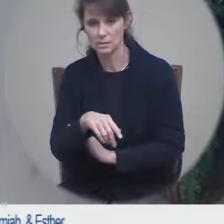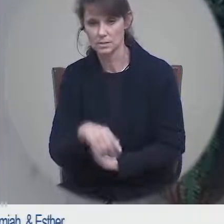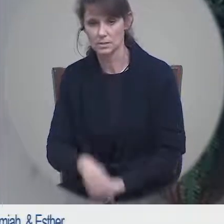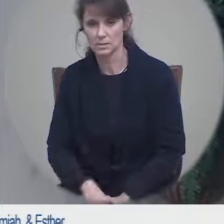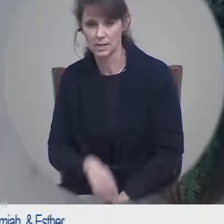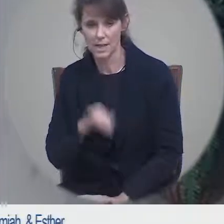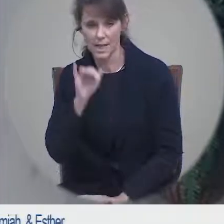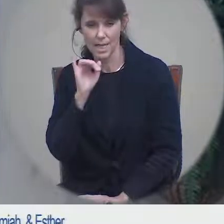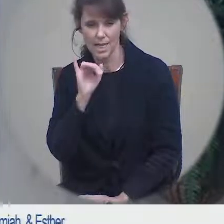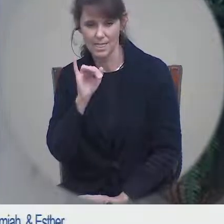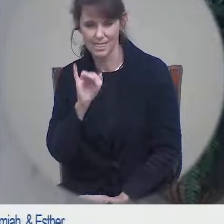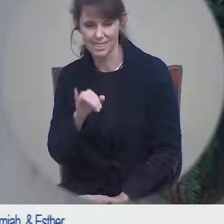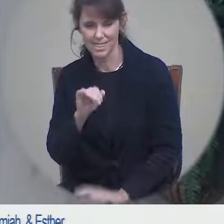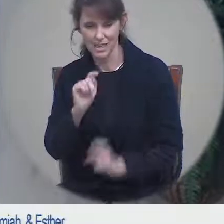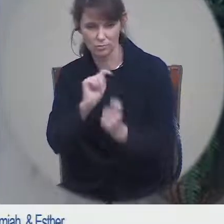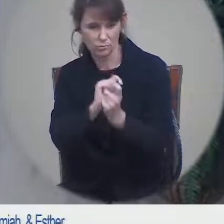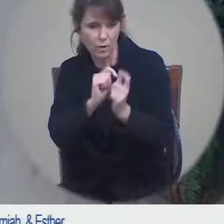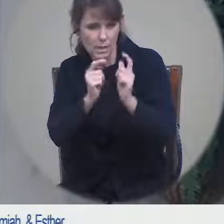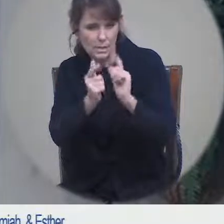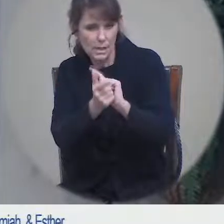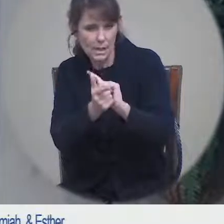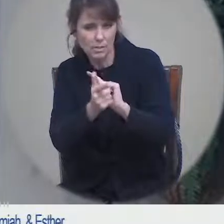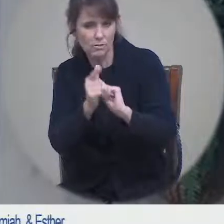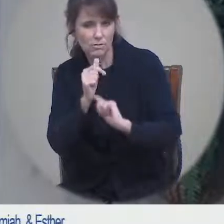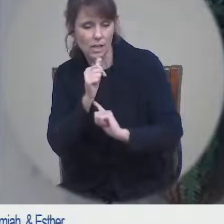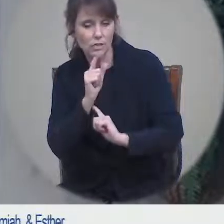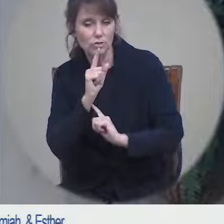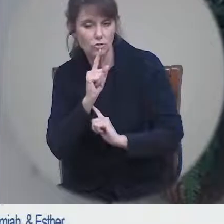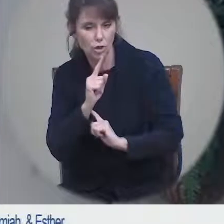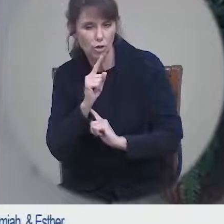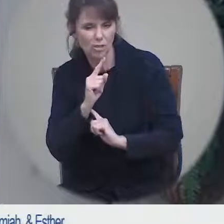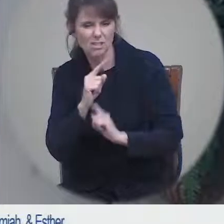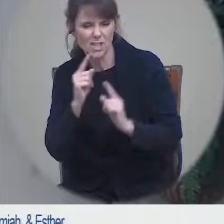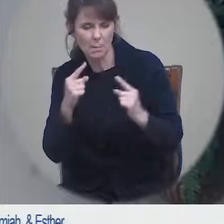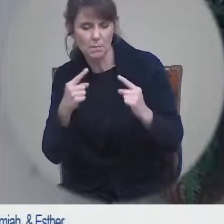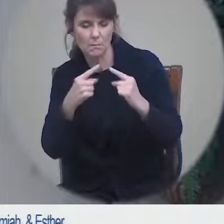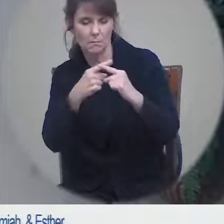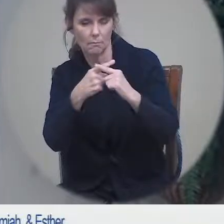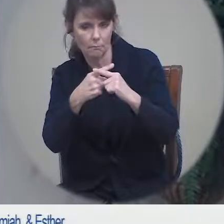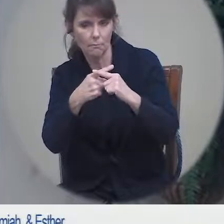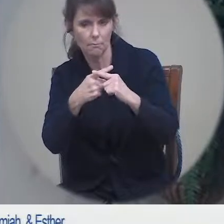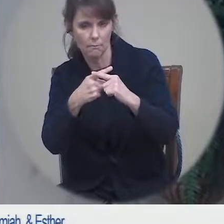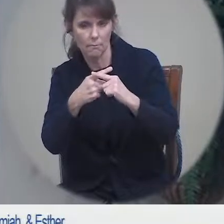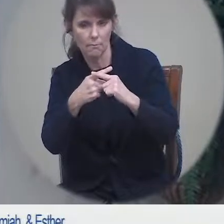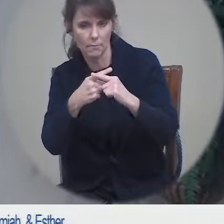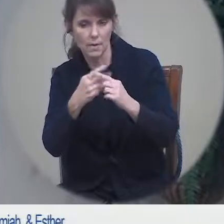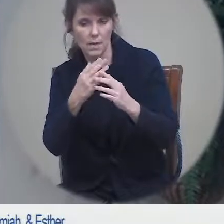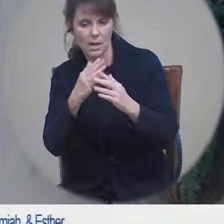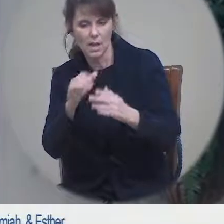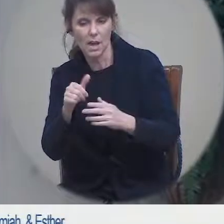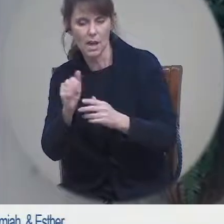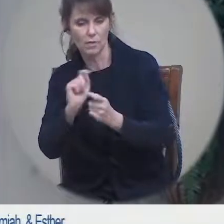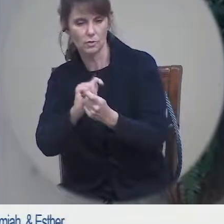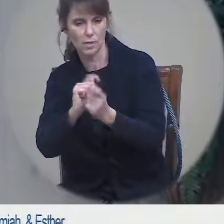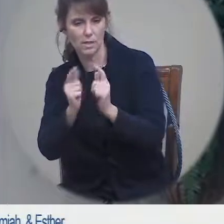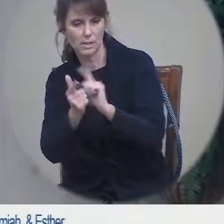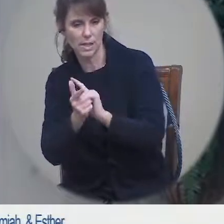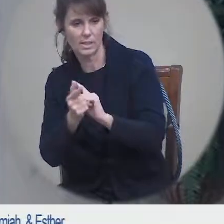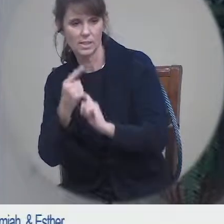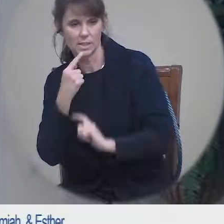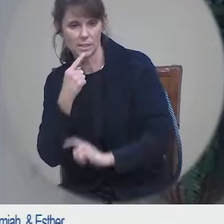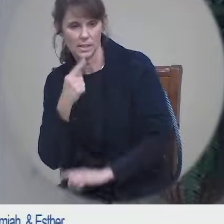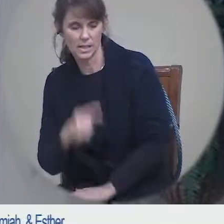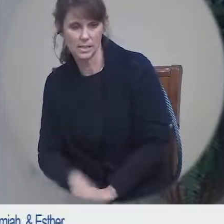how that ought to be translated. The most common translation is just what I read. Other translations, "The compensation of